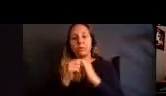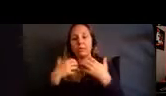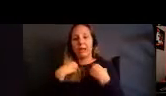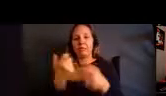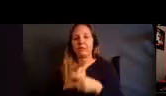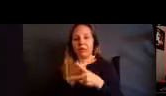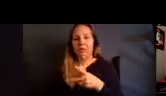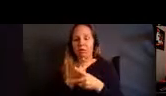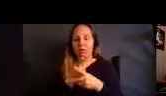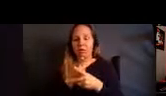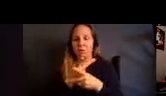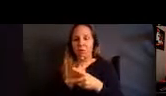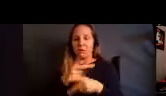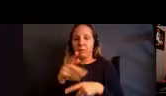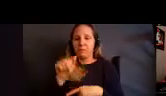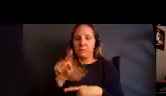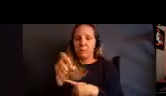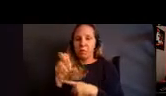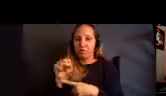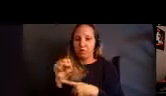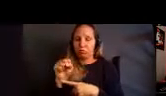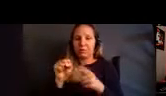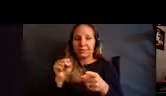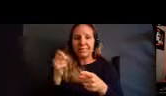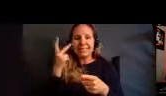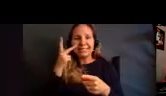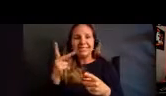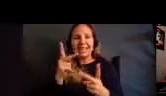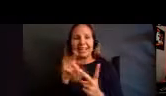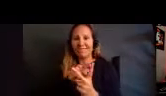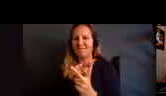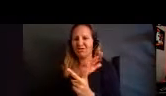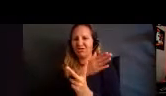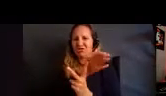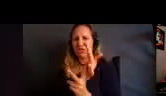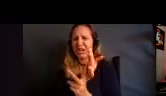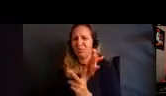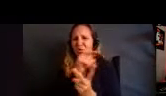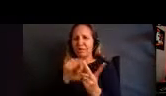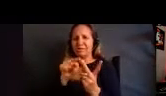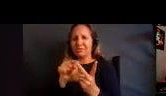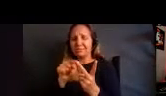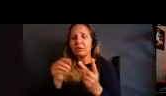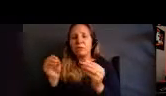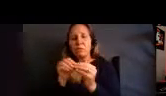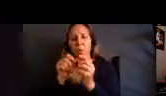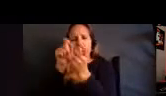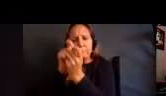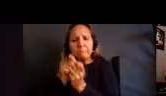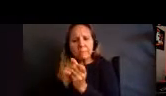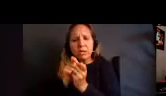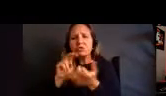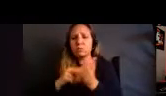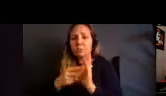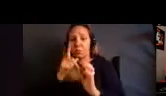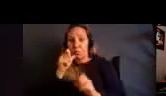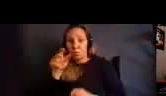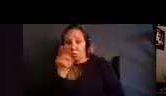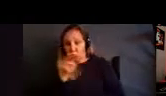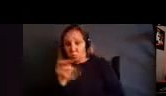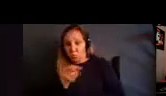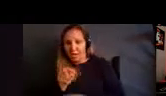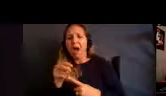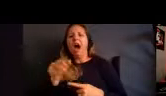partners. You see how the second one there is much more specific. It gives ideas to the person who's reading it exactly what's